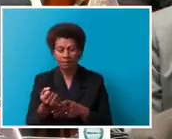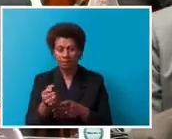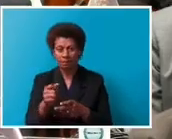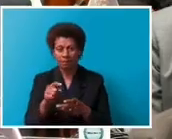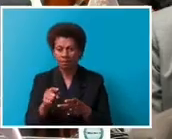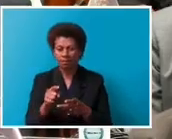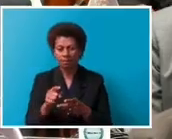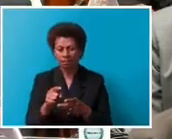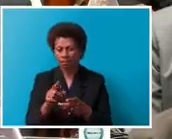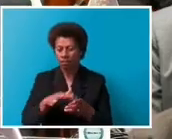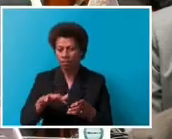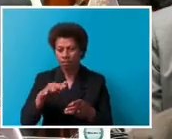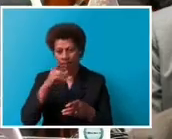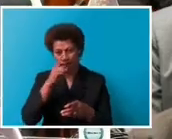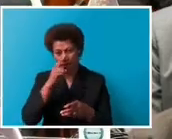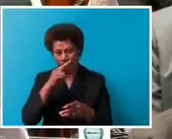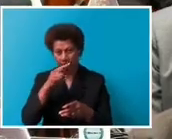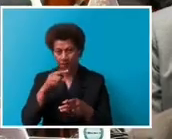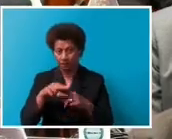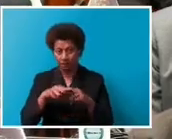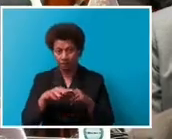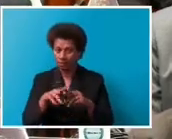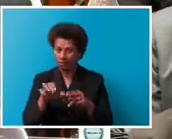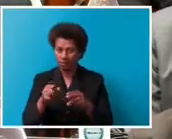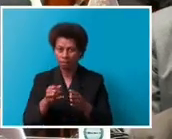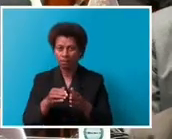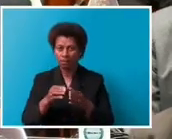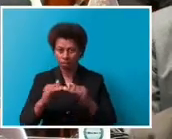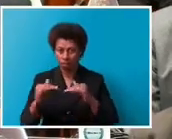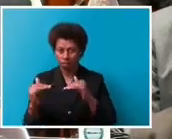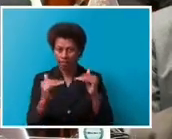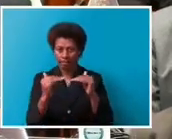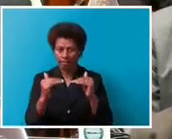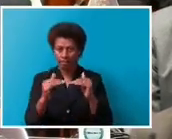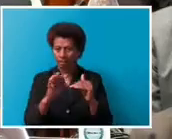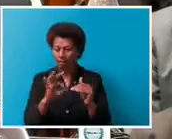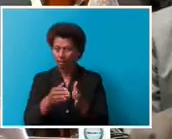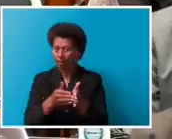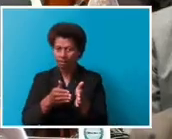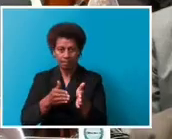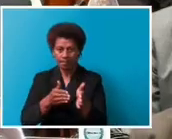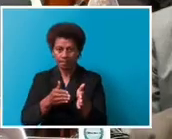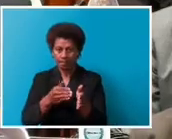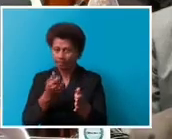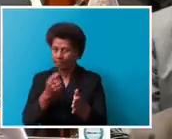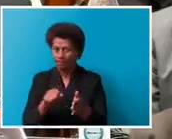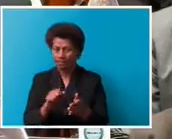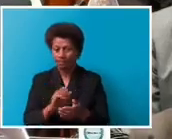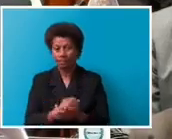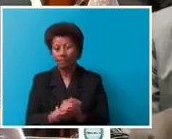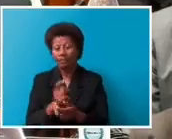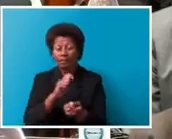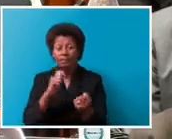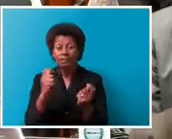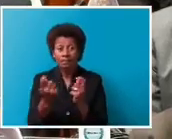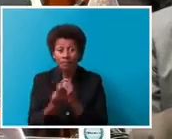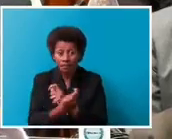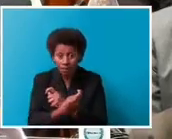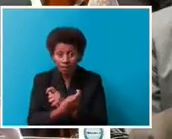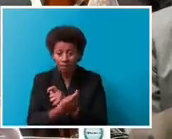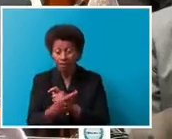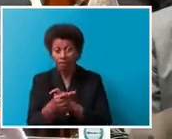left behind. Mr. Speaker, His Excellency spoke about transformative leadership and